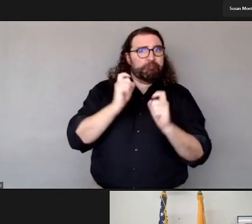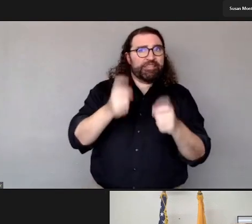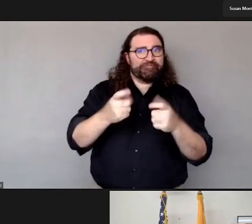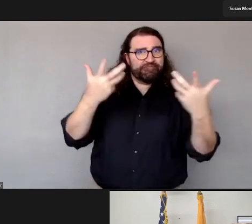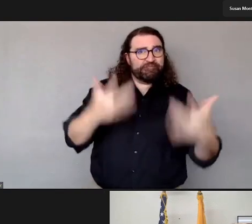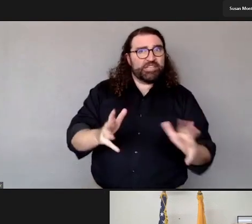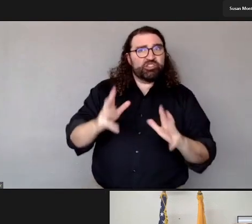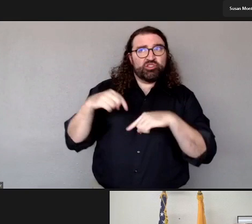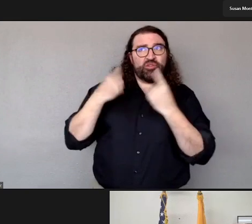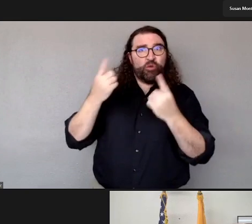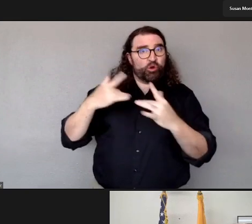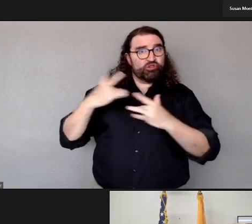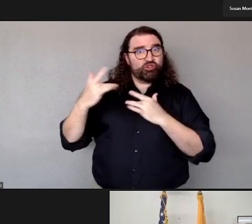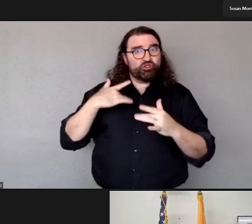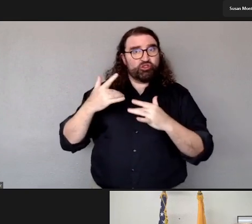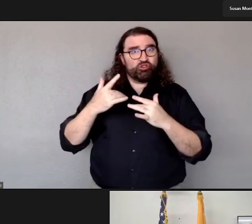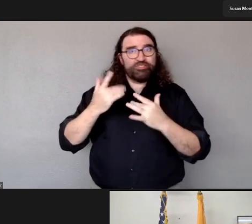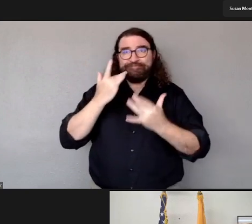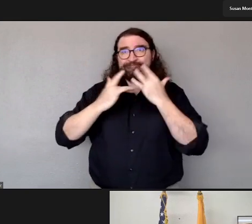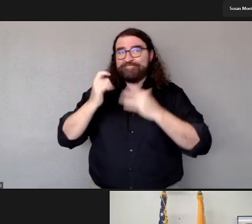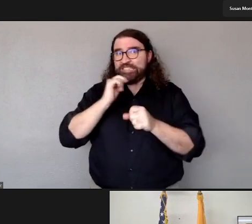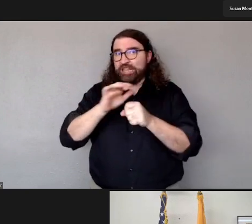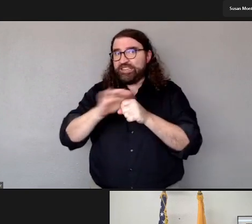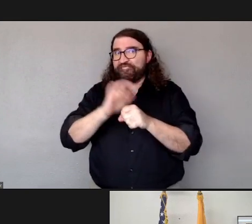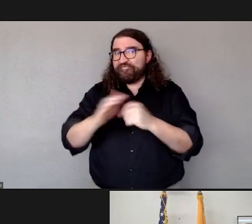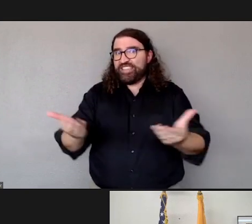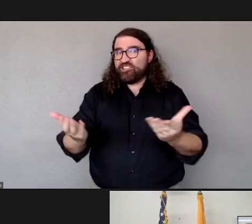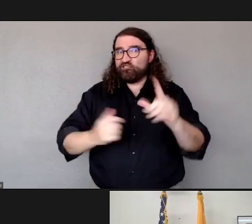guys concerned about having shortages as well here?